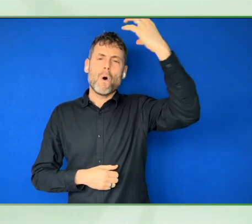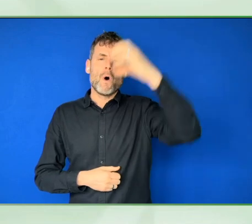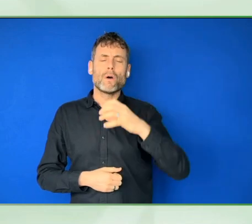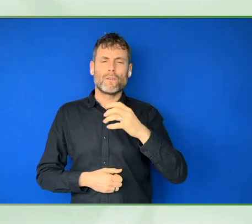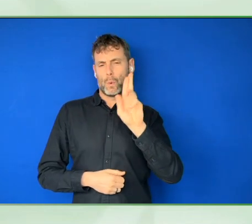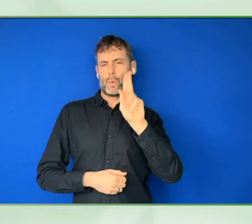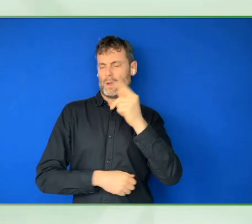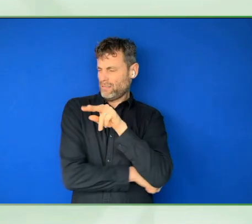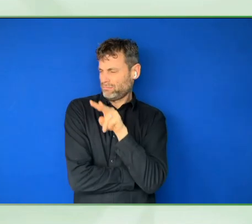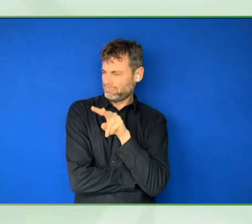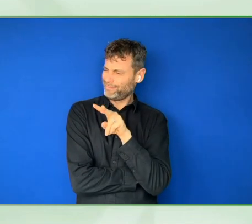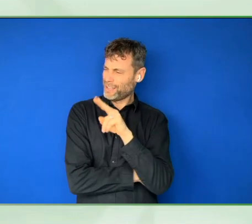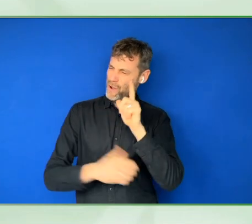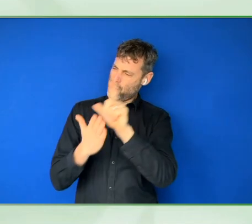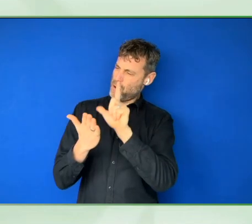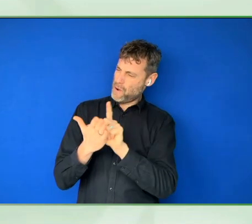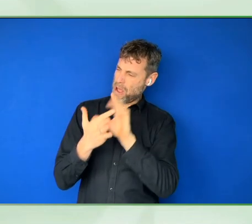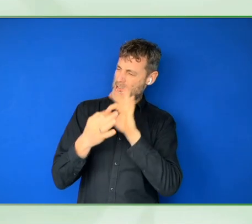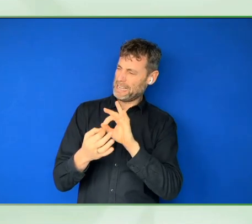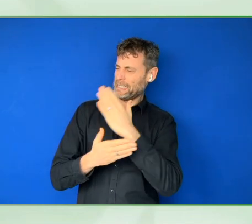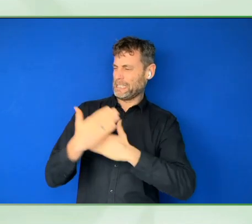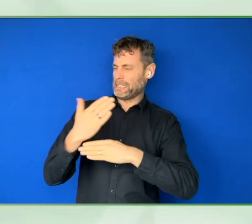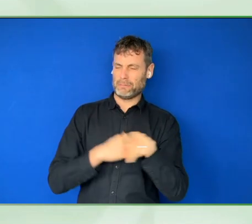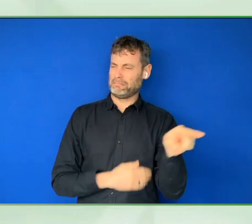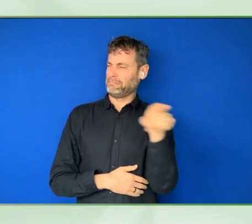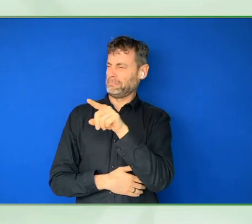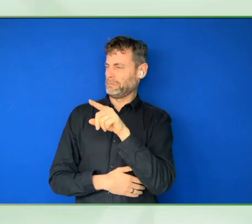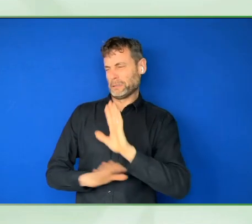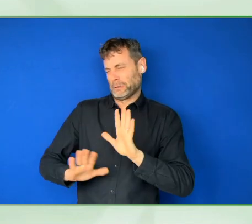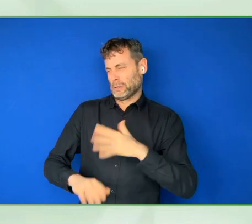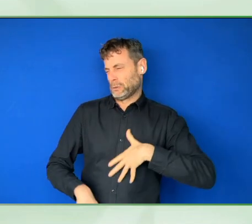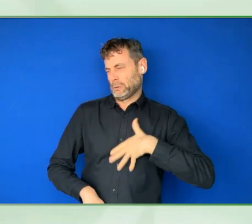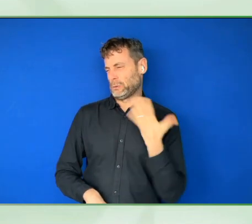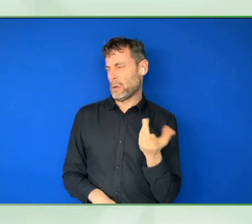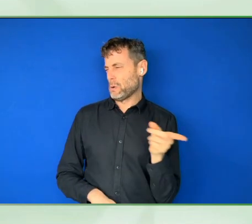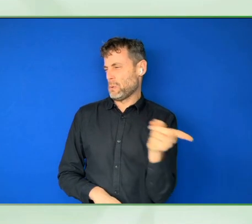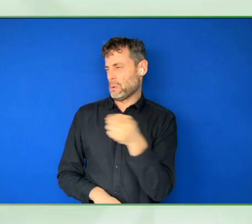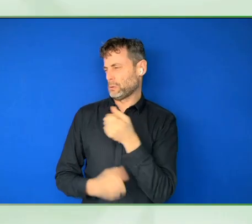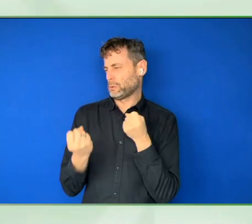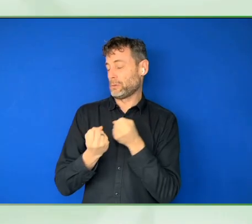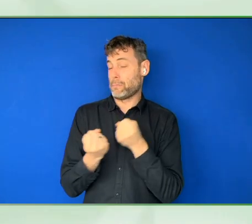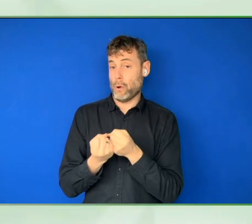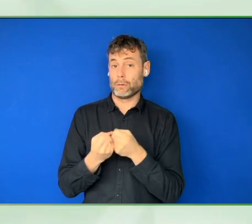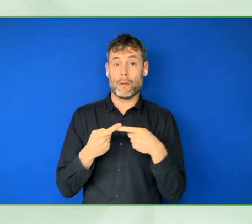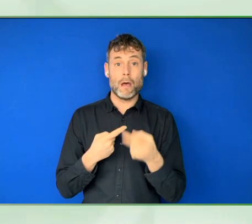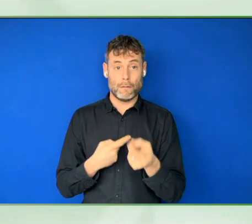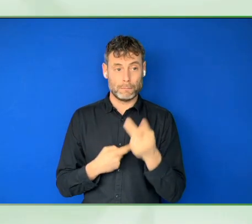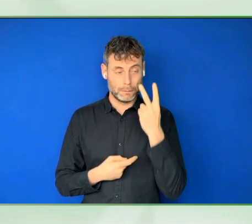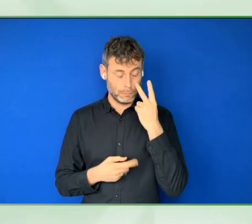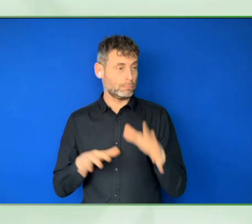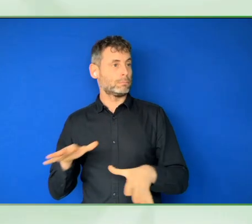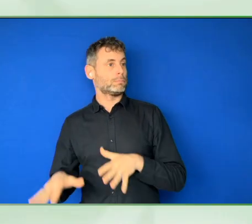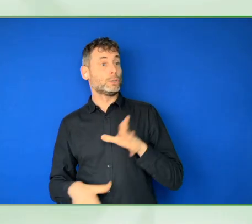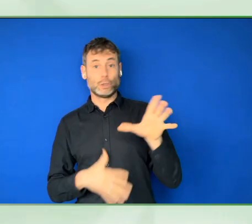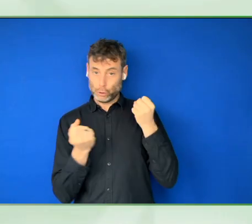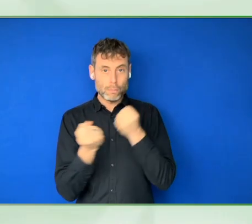in the eyes of both business and people with disabilities. But you can read it in Hansard, it's absolutely true. And